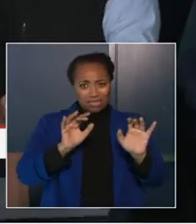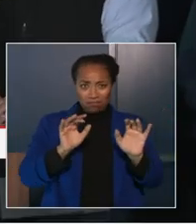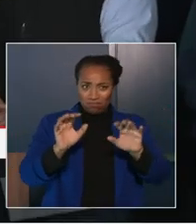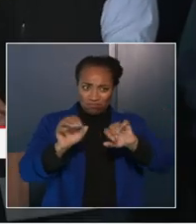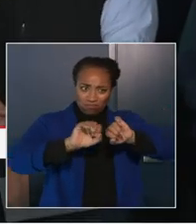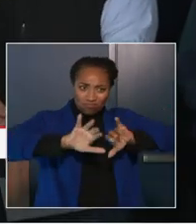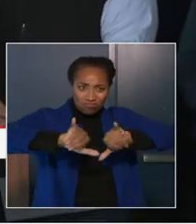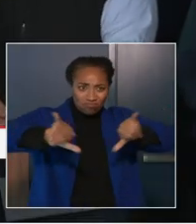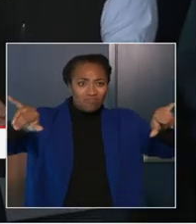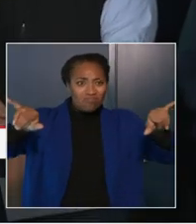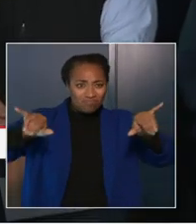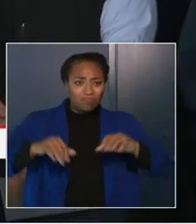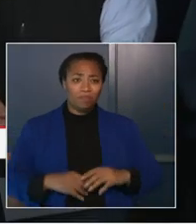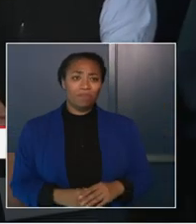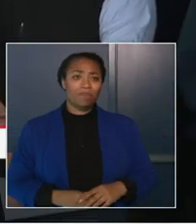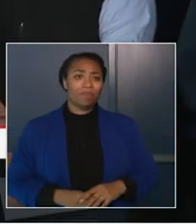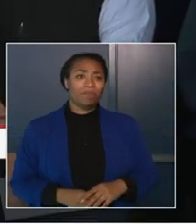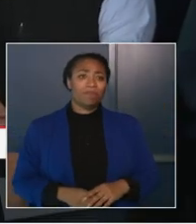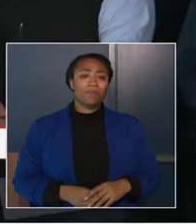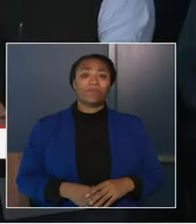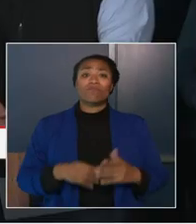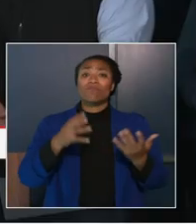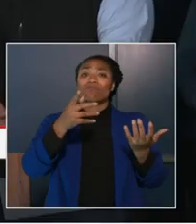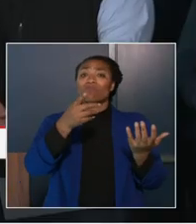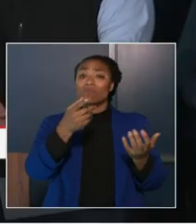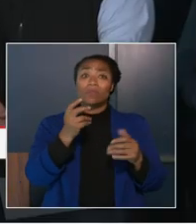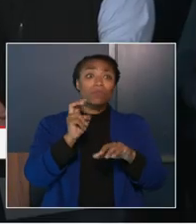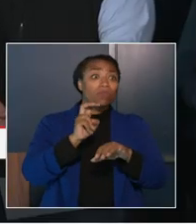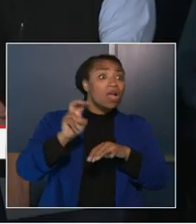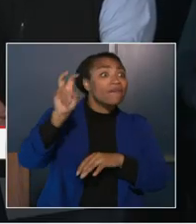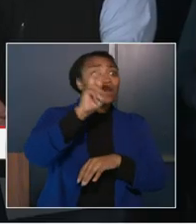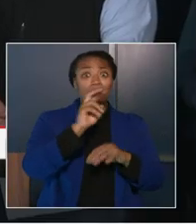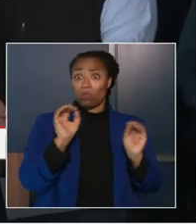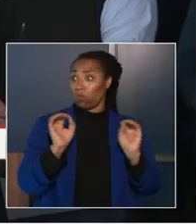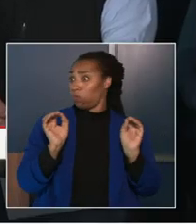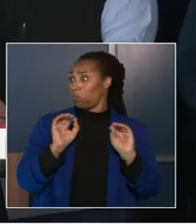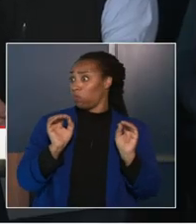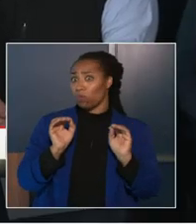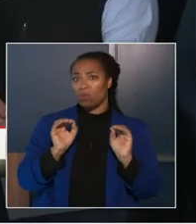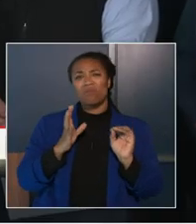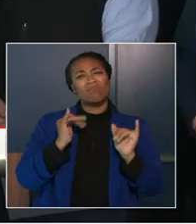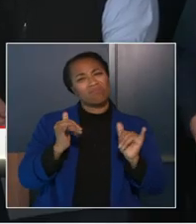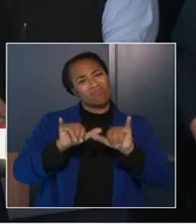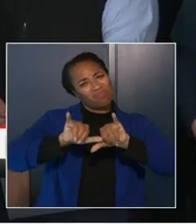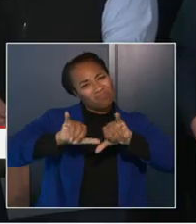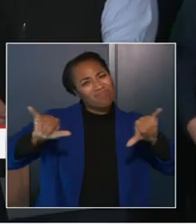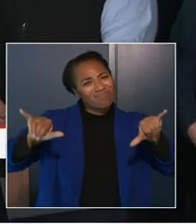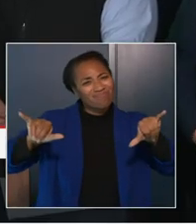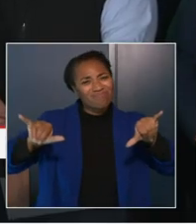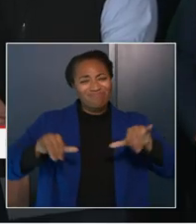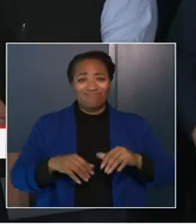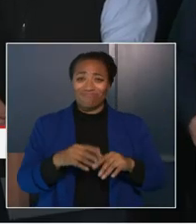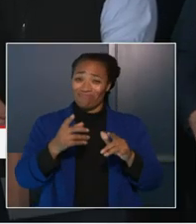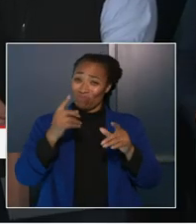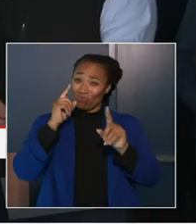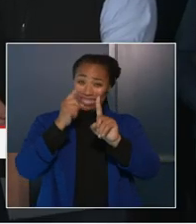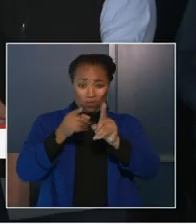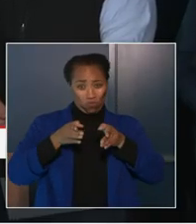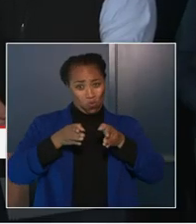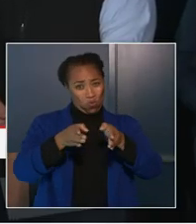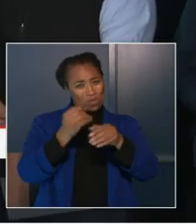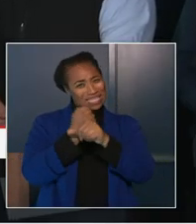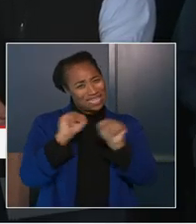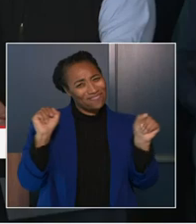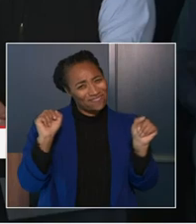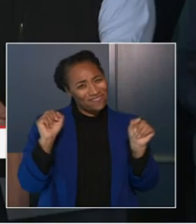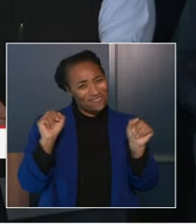means, stay off the road. We need the road in order to make it safe. And as always, hey, look, be a good neighbor and check on your neighbor.